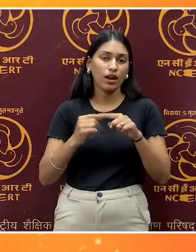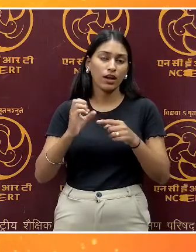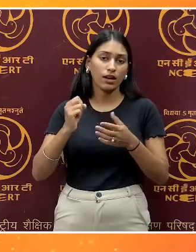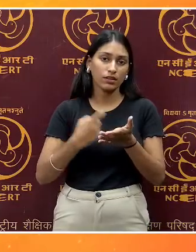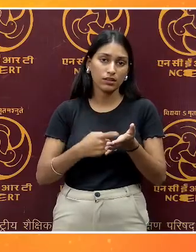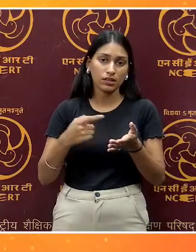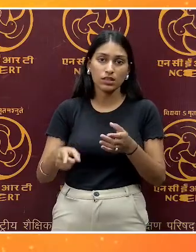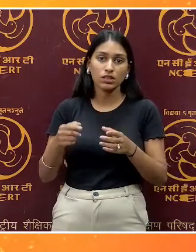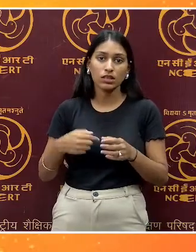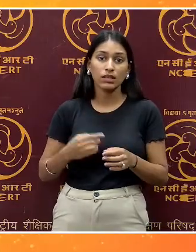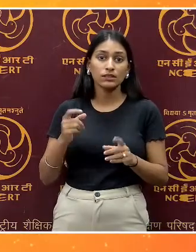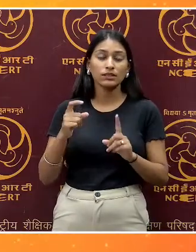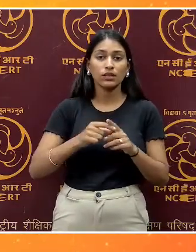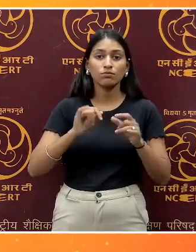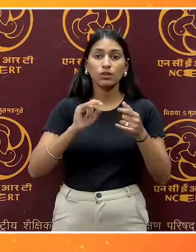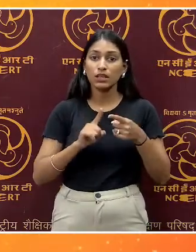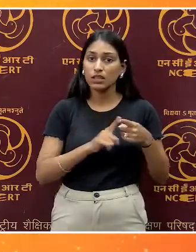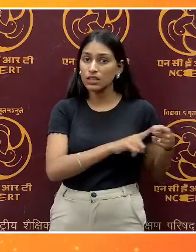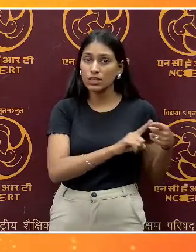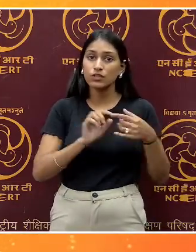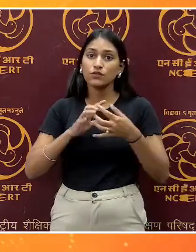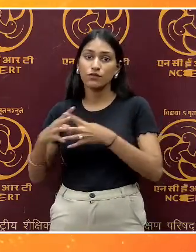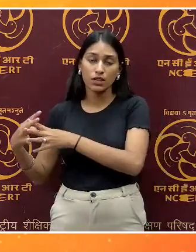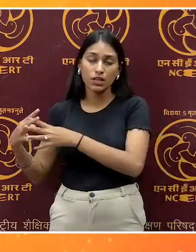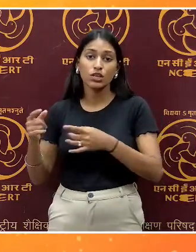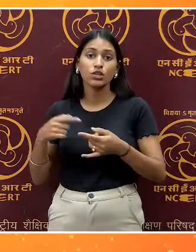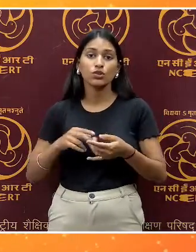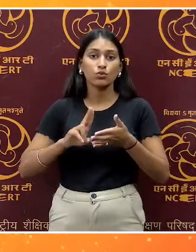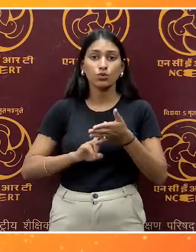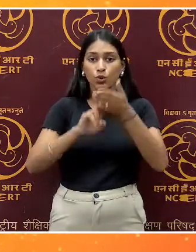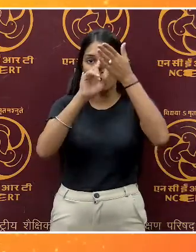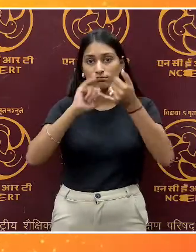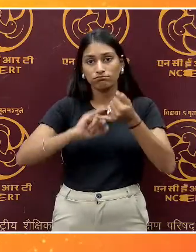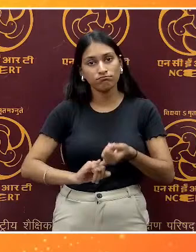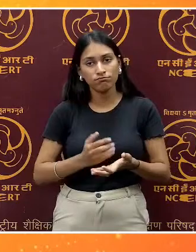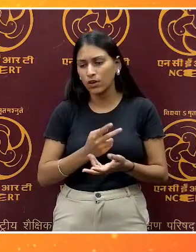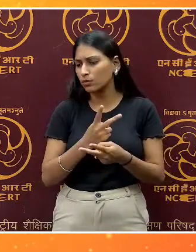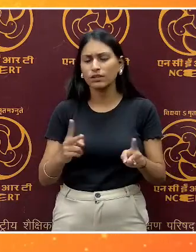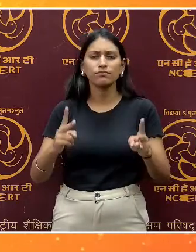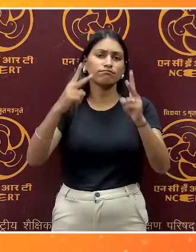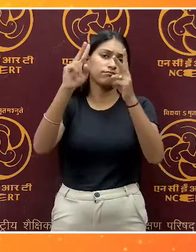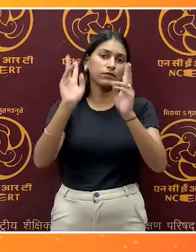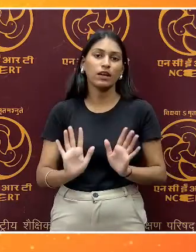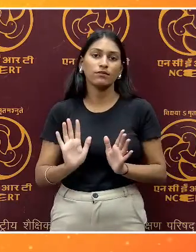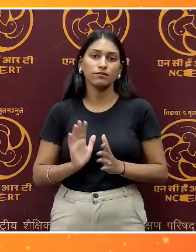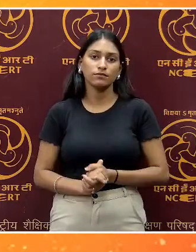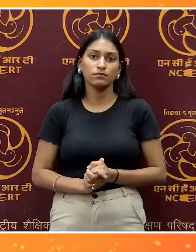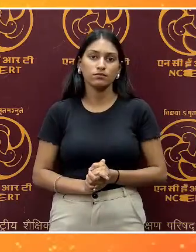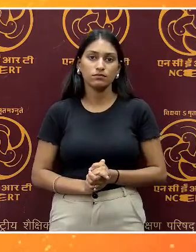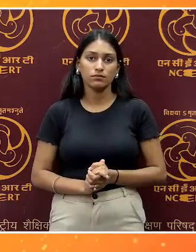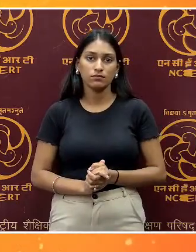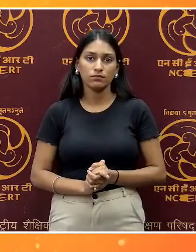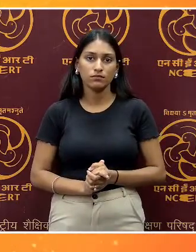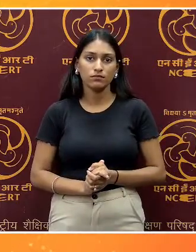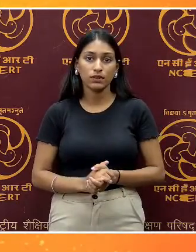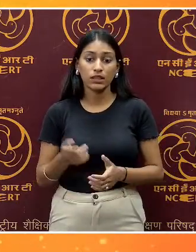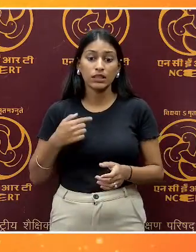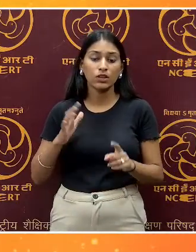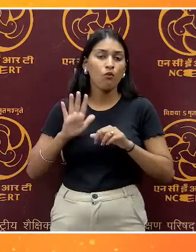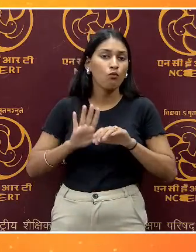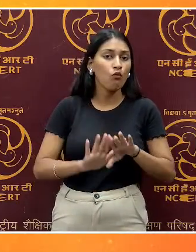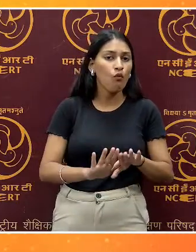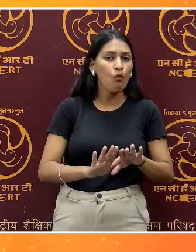say east, west, north, upside, downward because force of 0 Newton, any direction you like you can assign it. There is no force